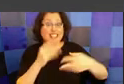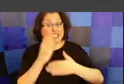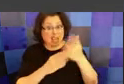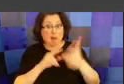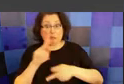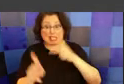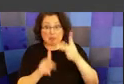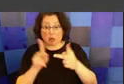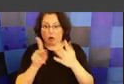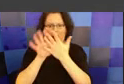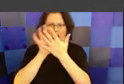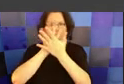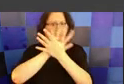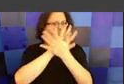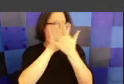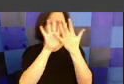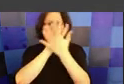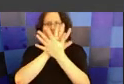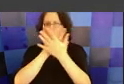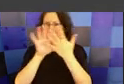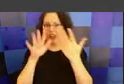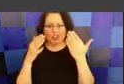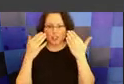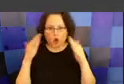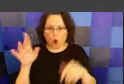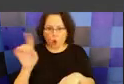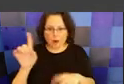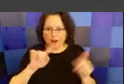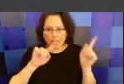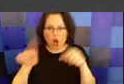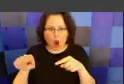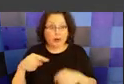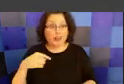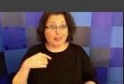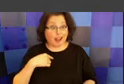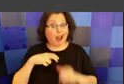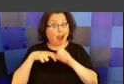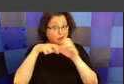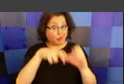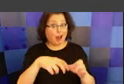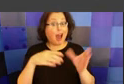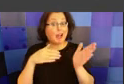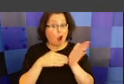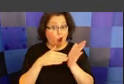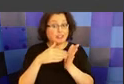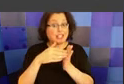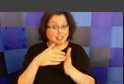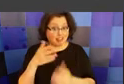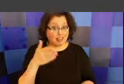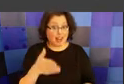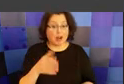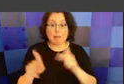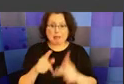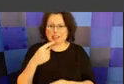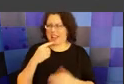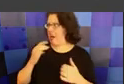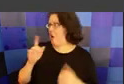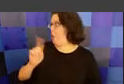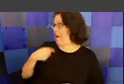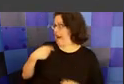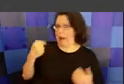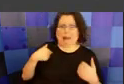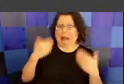are not that clear, because I've had people ask me since I ride the transit a lot.